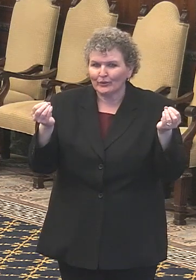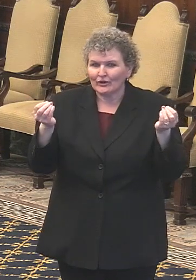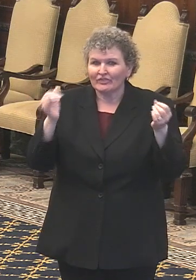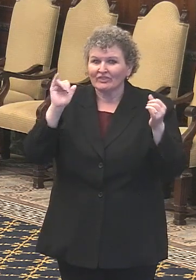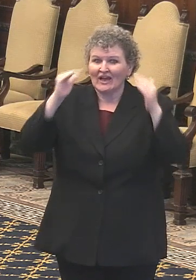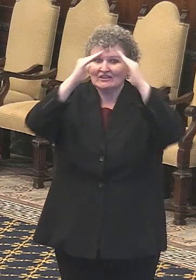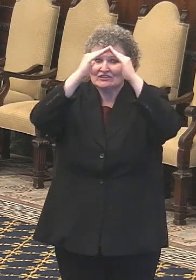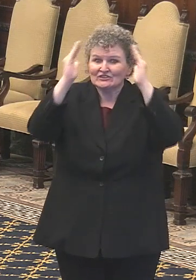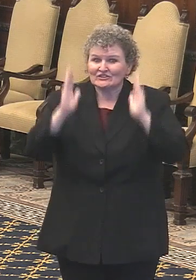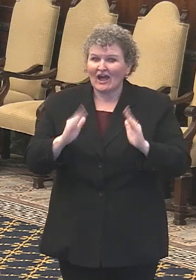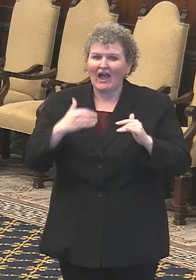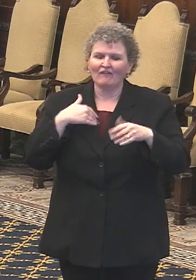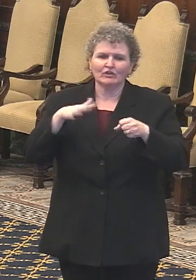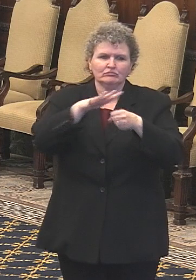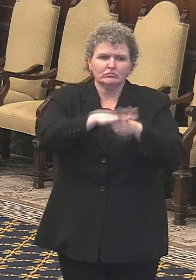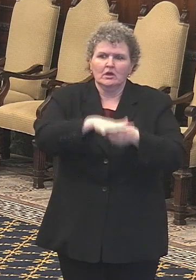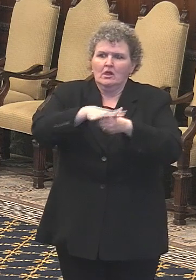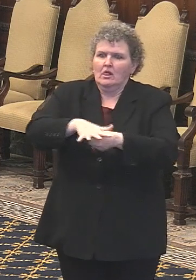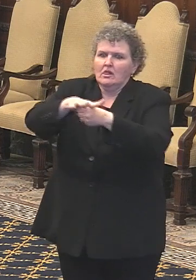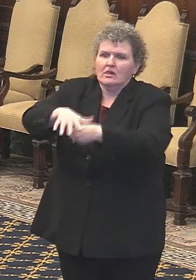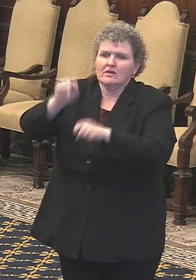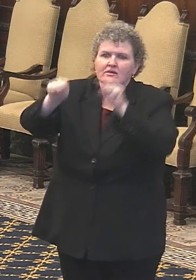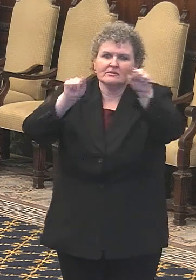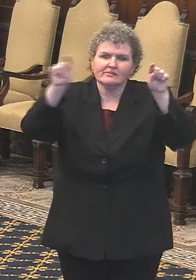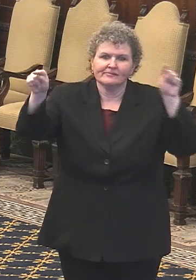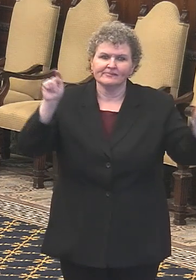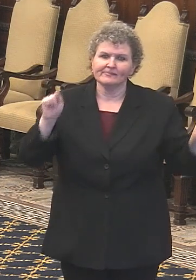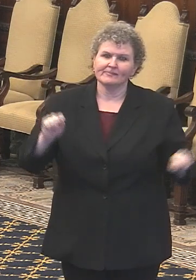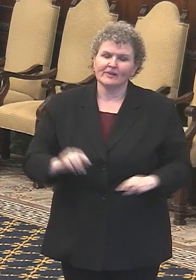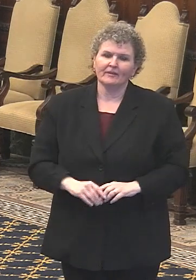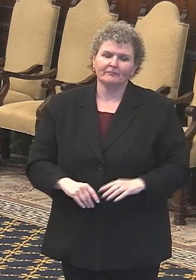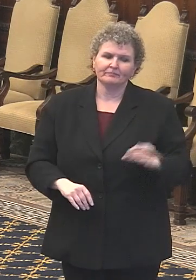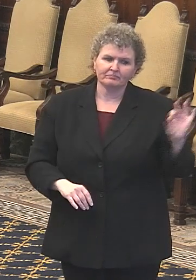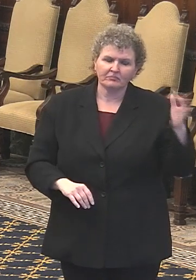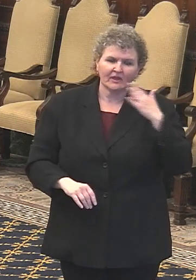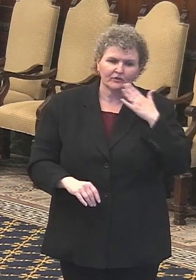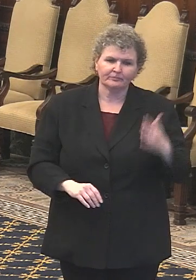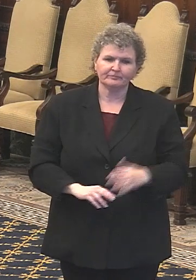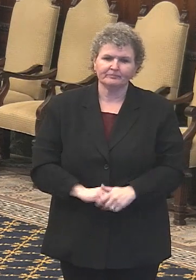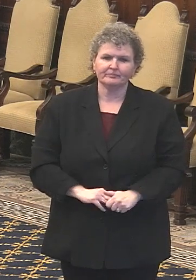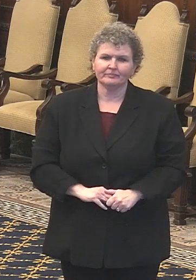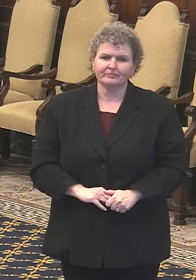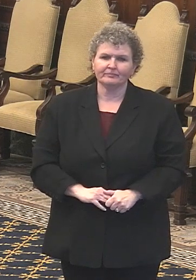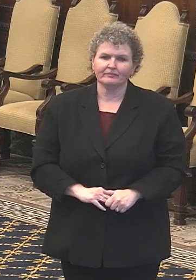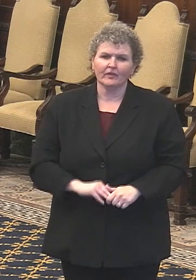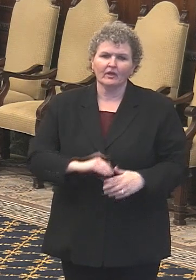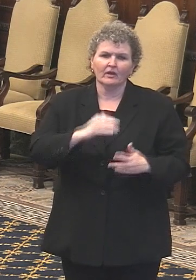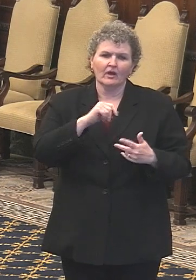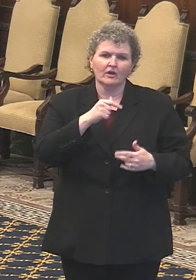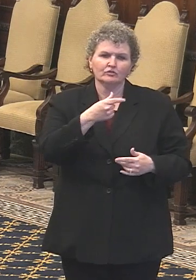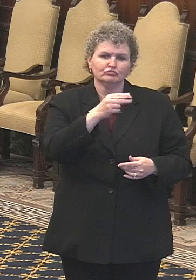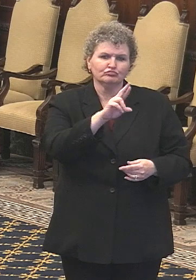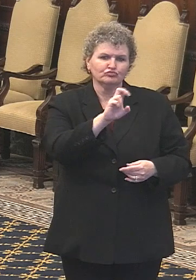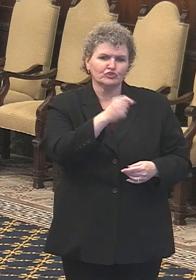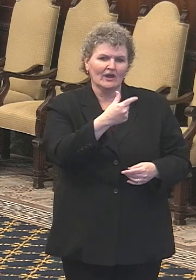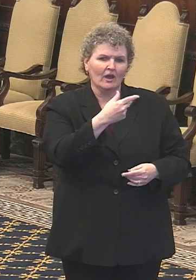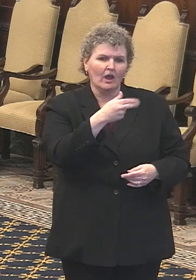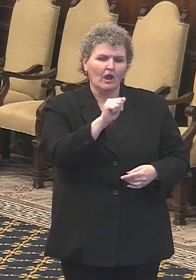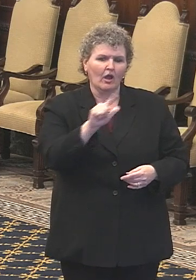rule. Okay, thanks. Thank you, Laura. Next up is Gray Hall of